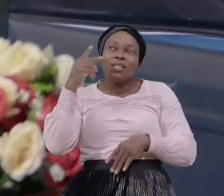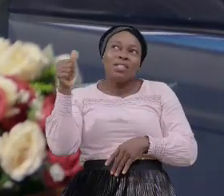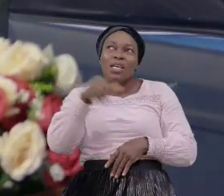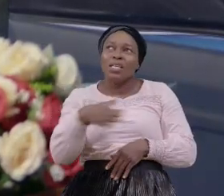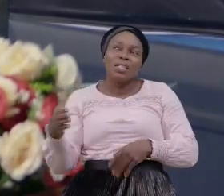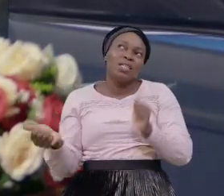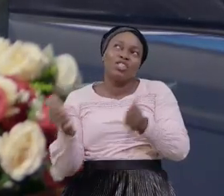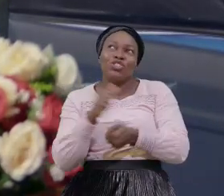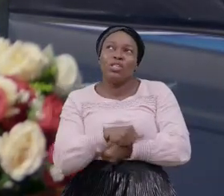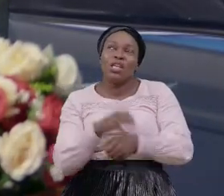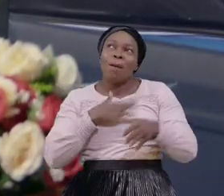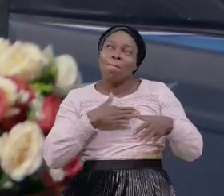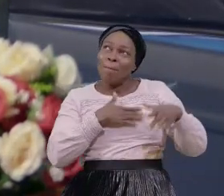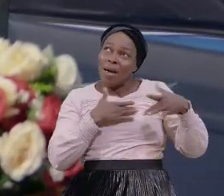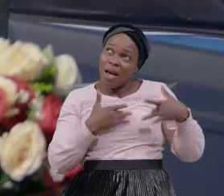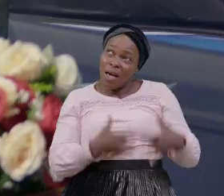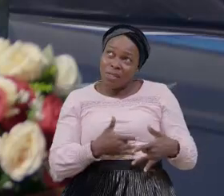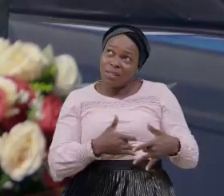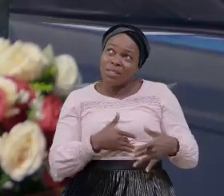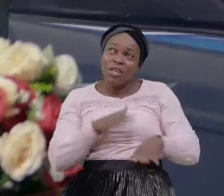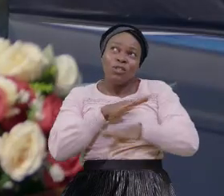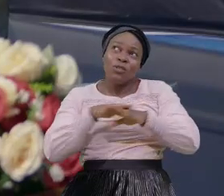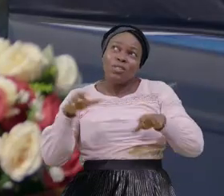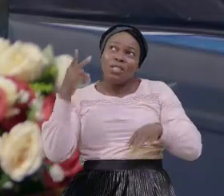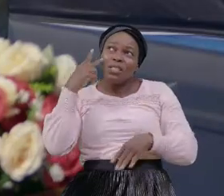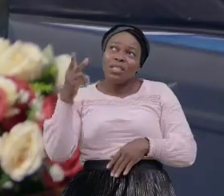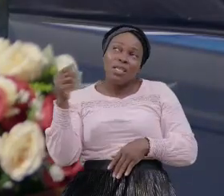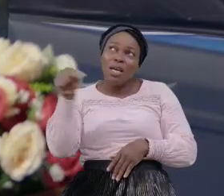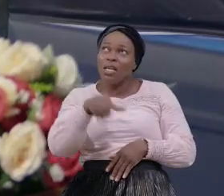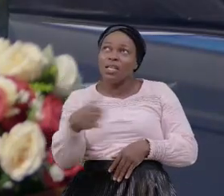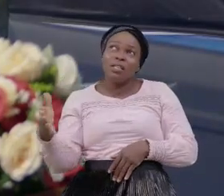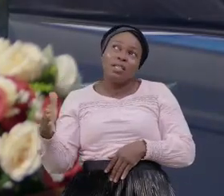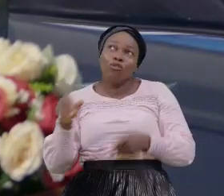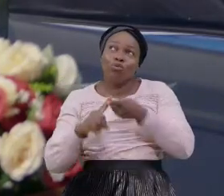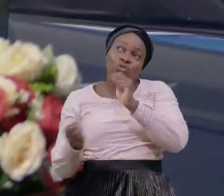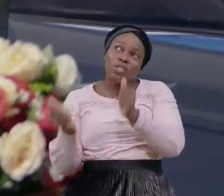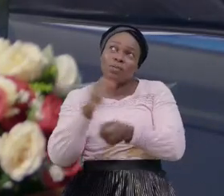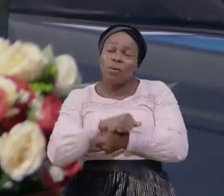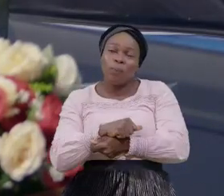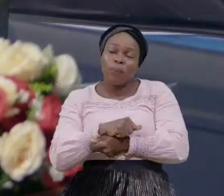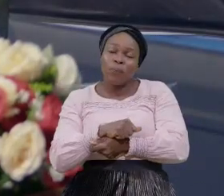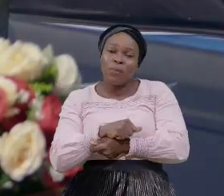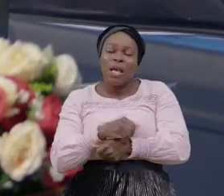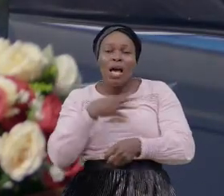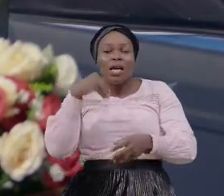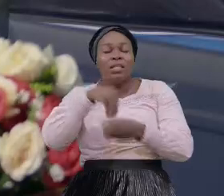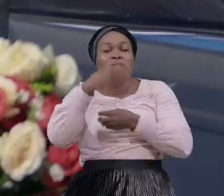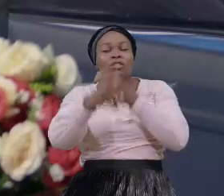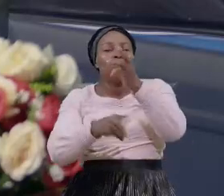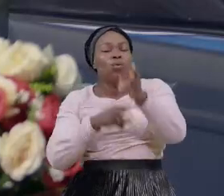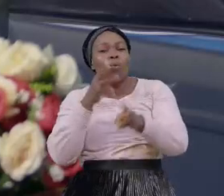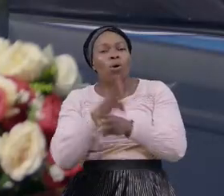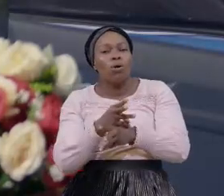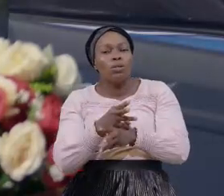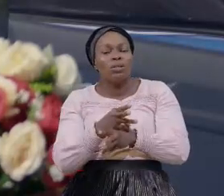My heart does not see anything to transform. In the world in which I live, I hear them